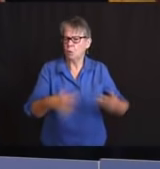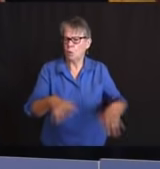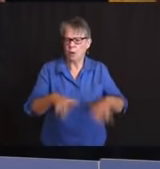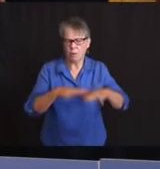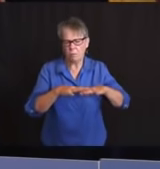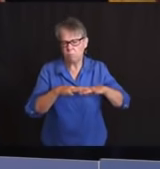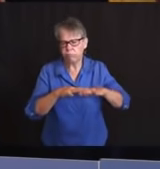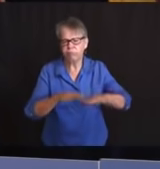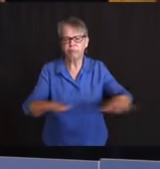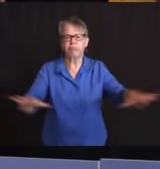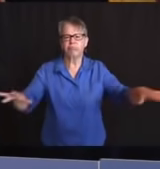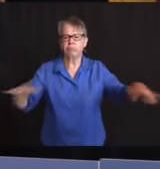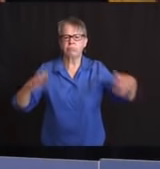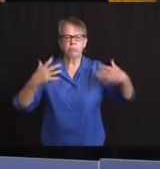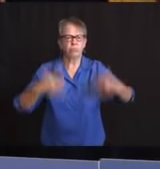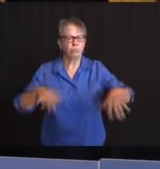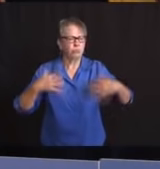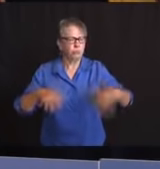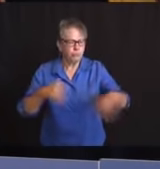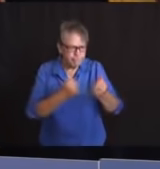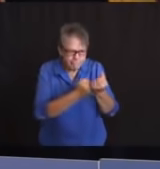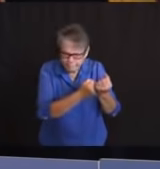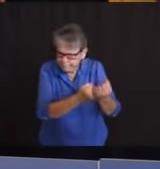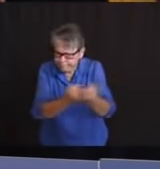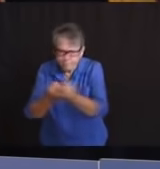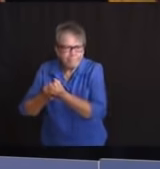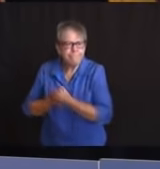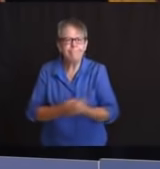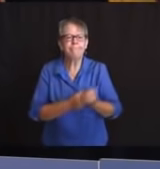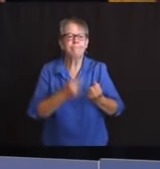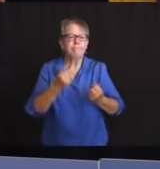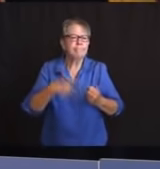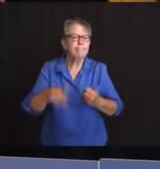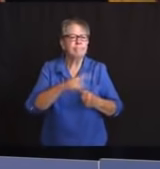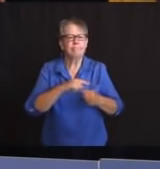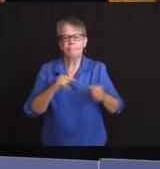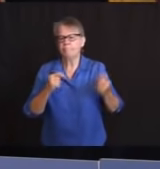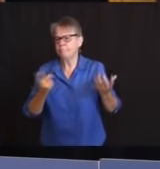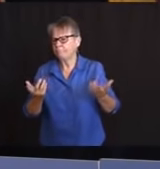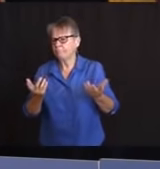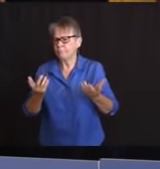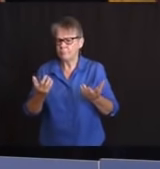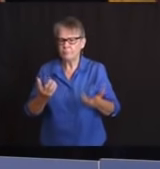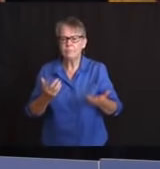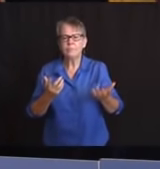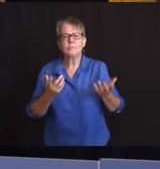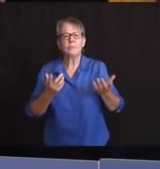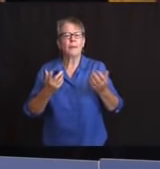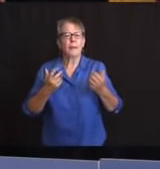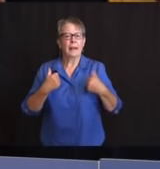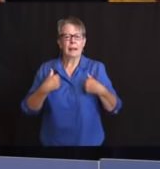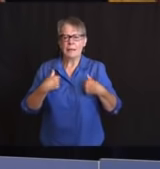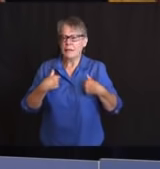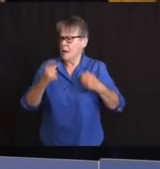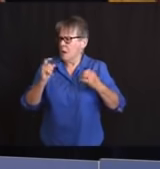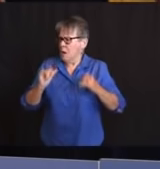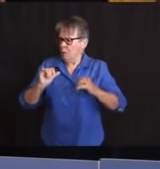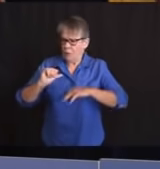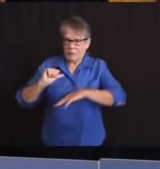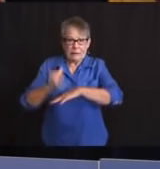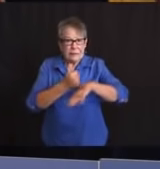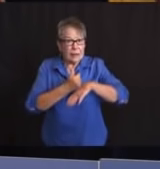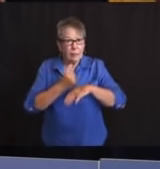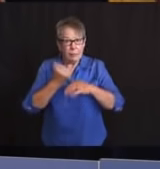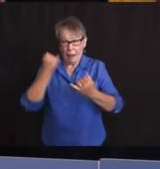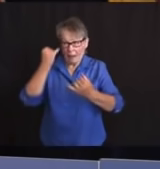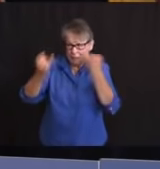guidance, we set the core protocols for school reopening plans, and we gave schools the flexibility to craft plans that work best for them.